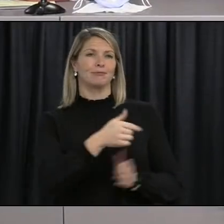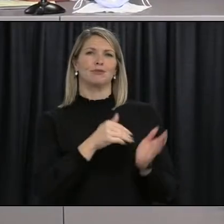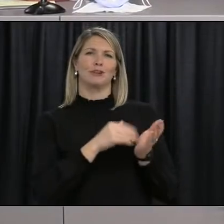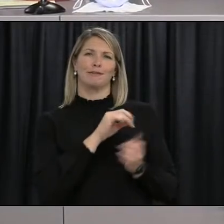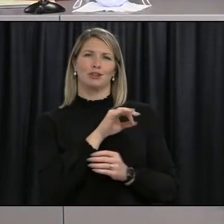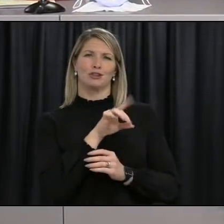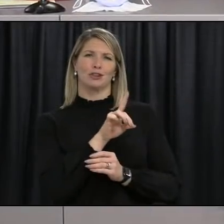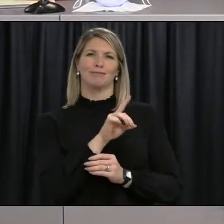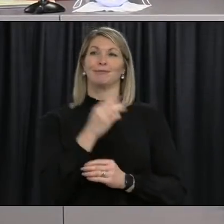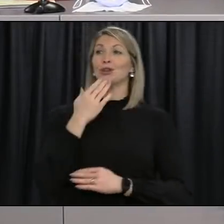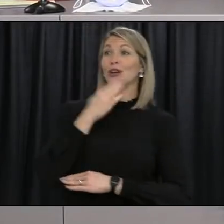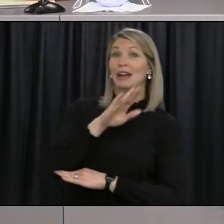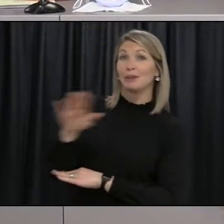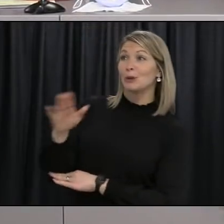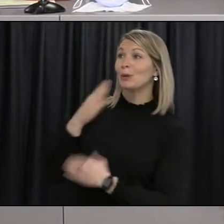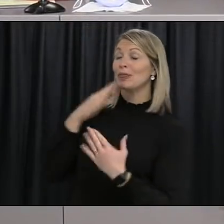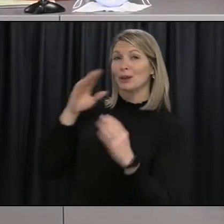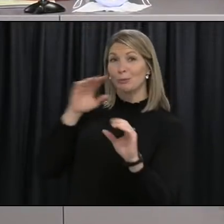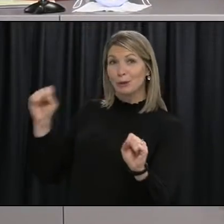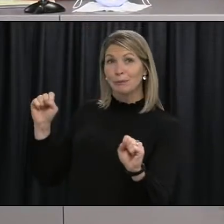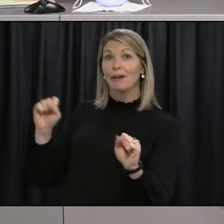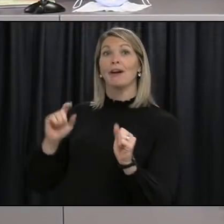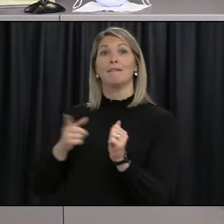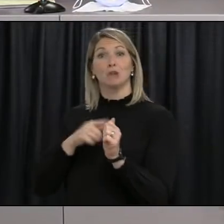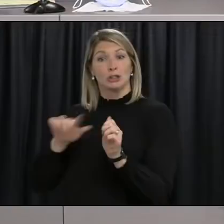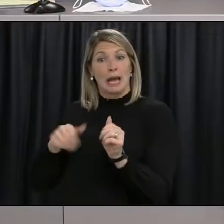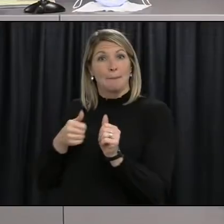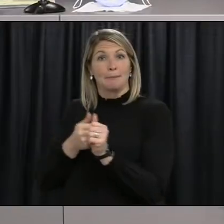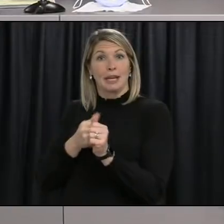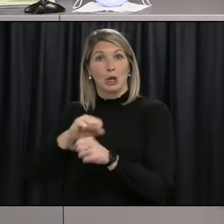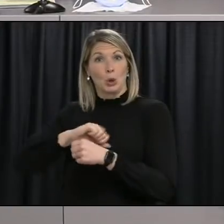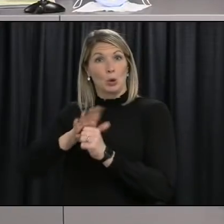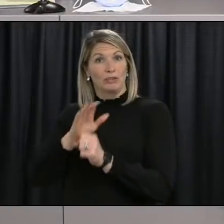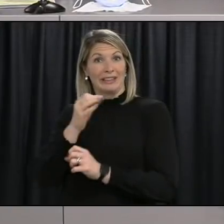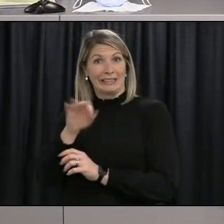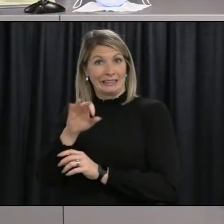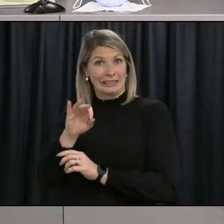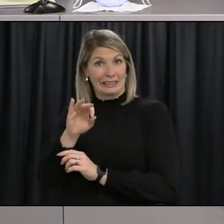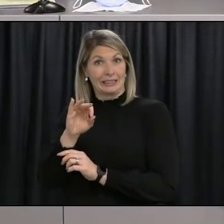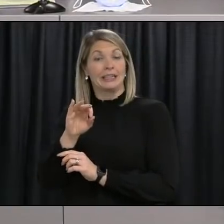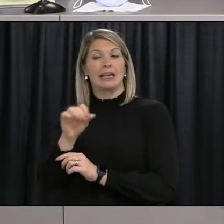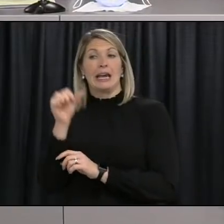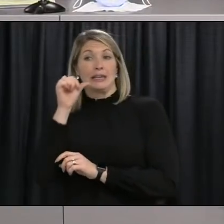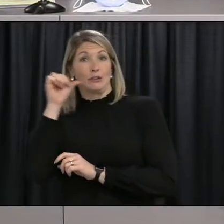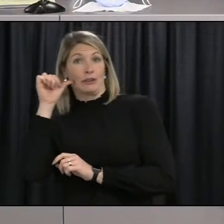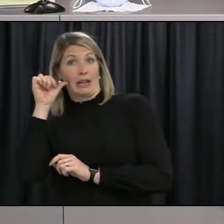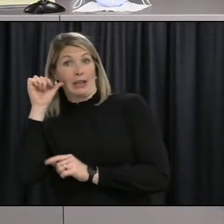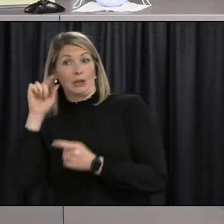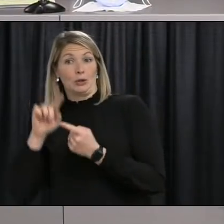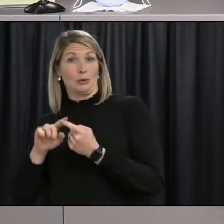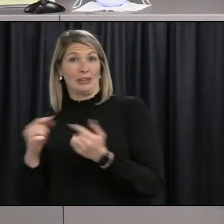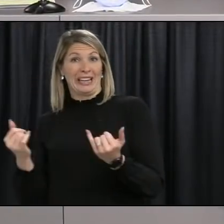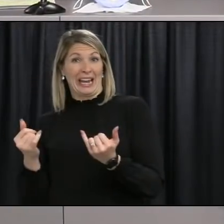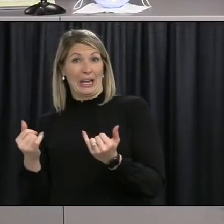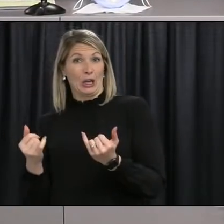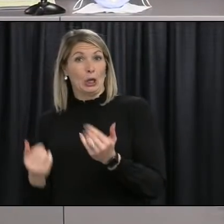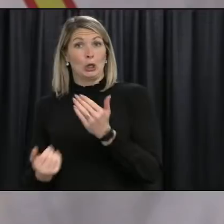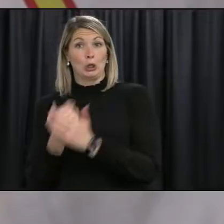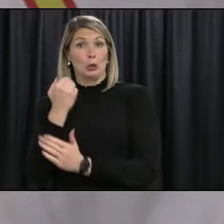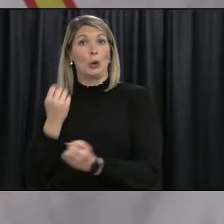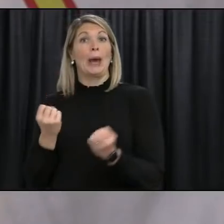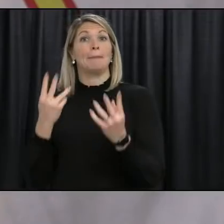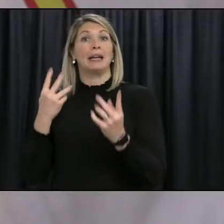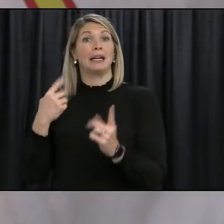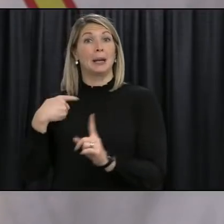everyone. So I'll start with an update of COVID-19 in the province. And since the media advisory yesterday, we have 2 new cases. The first